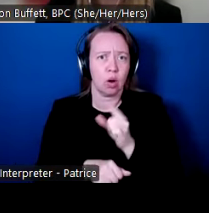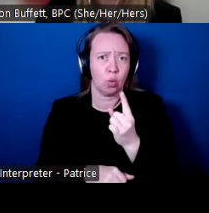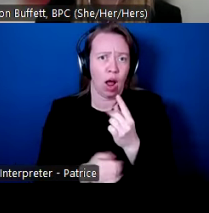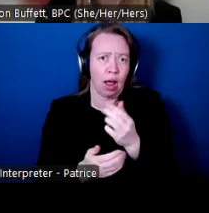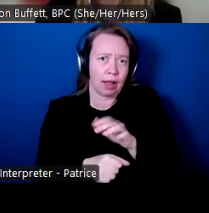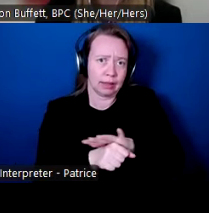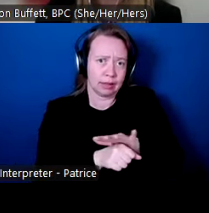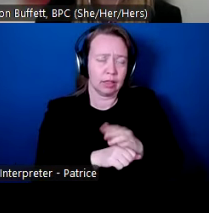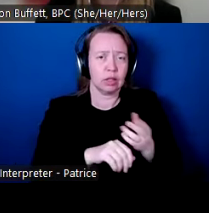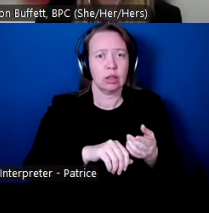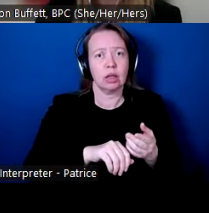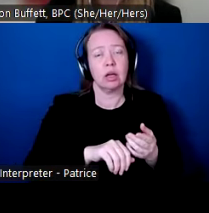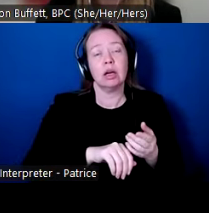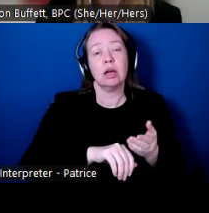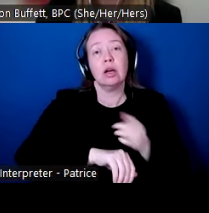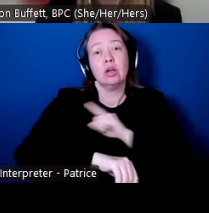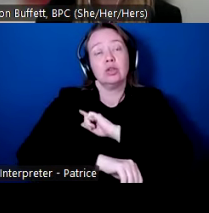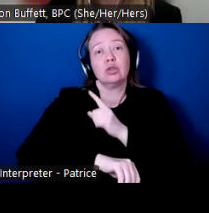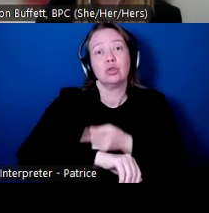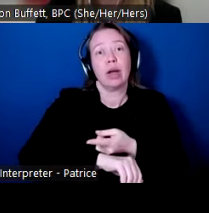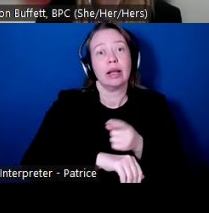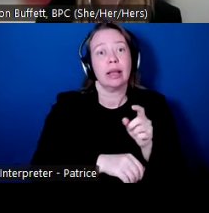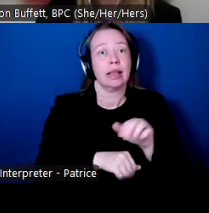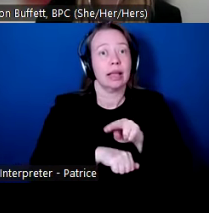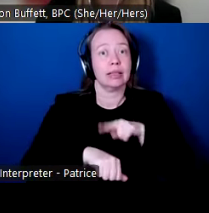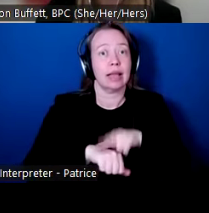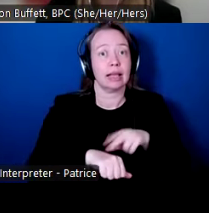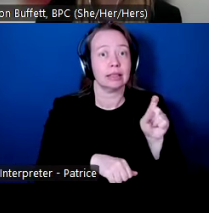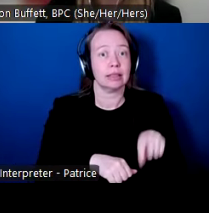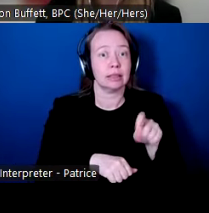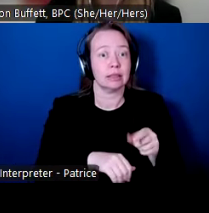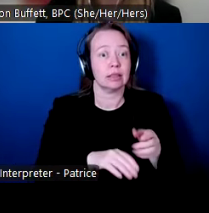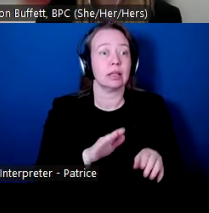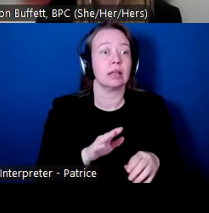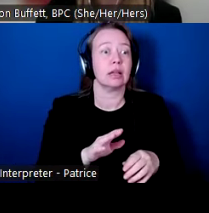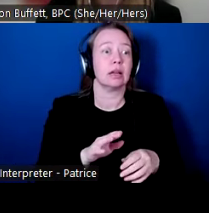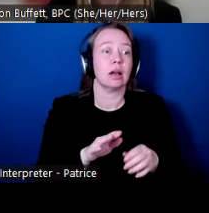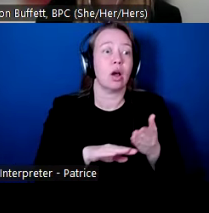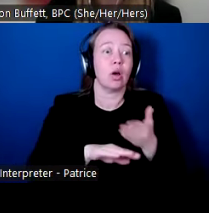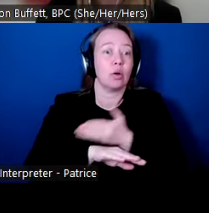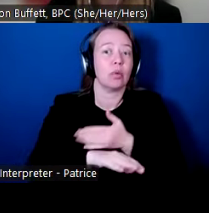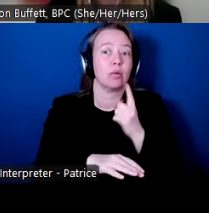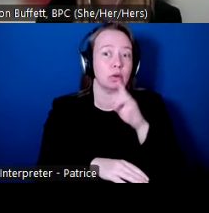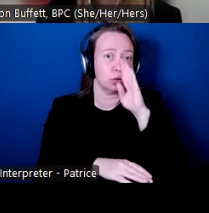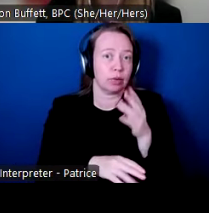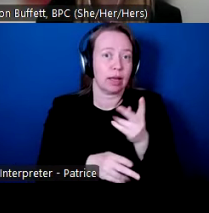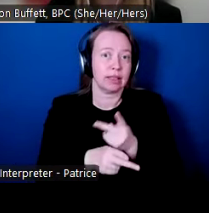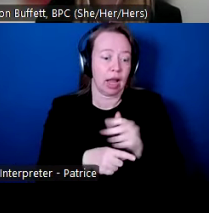is strengthening the nation's development programs to improve recruitment and retraining of direct care